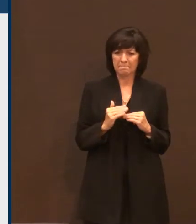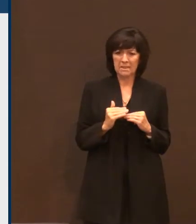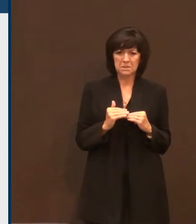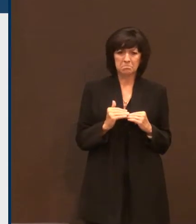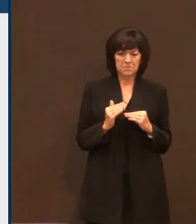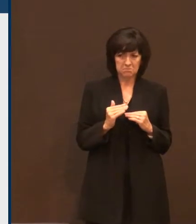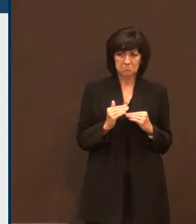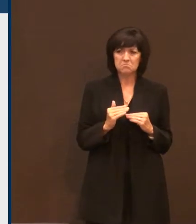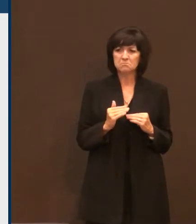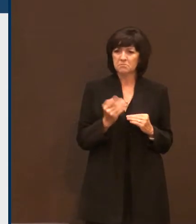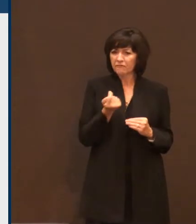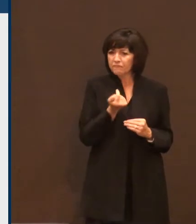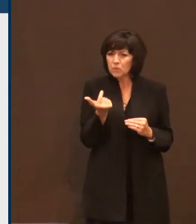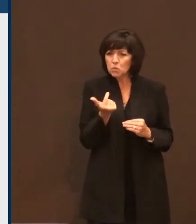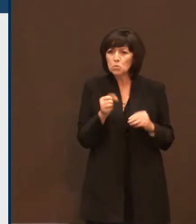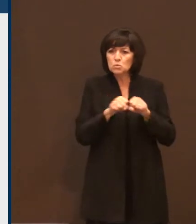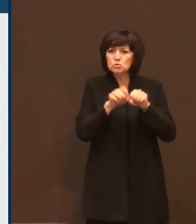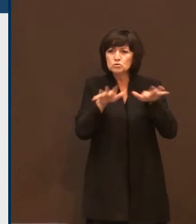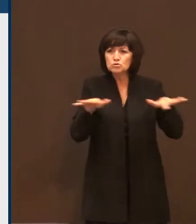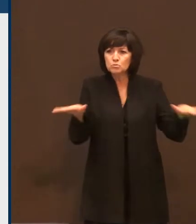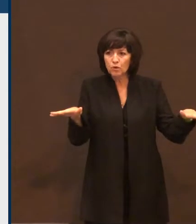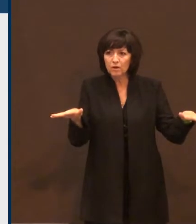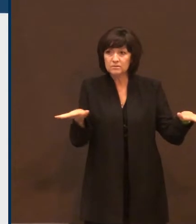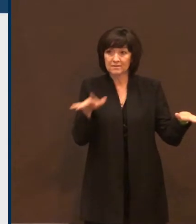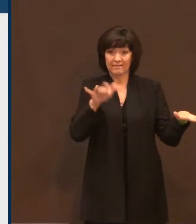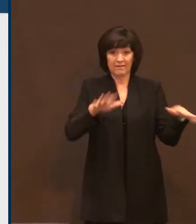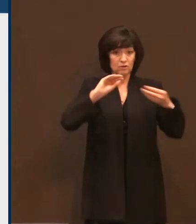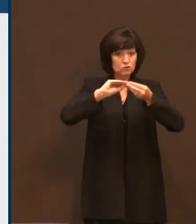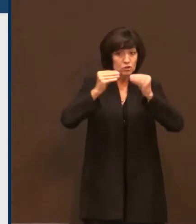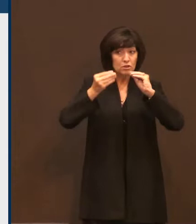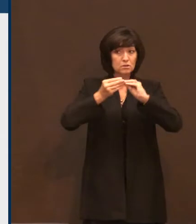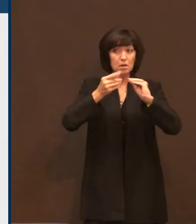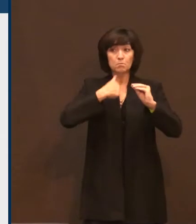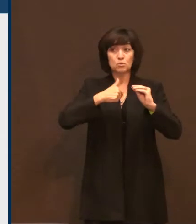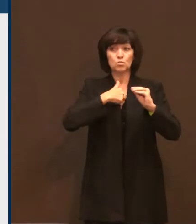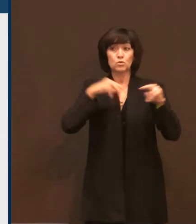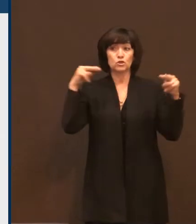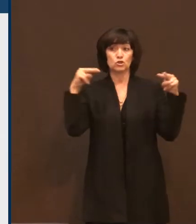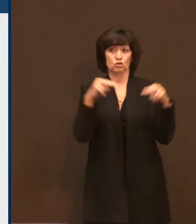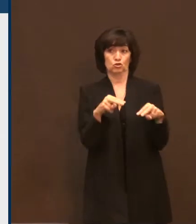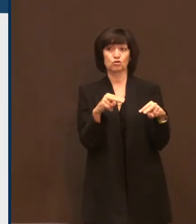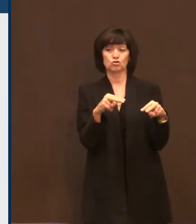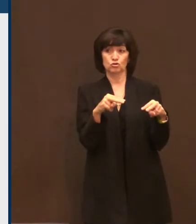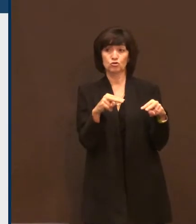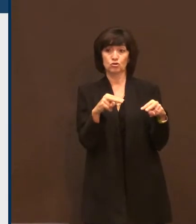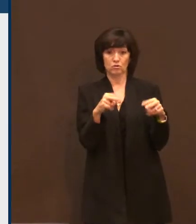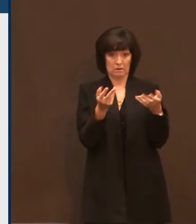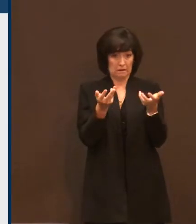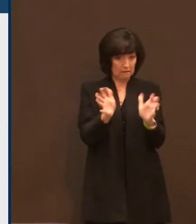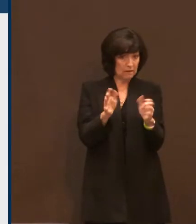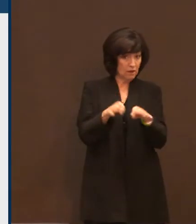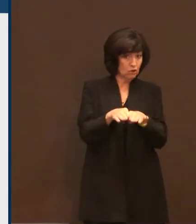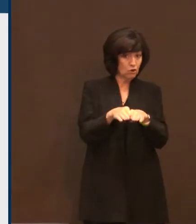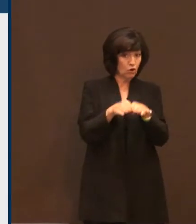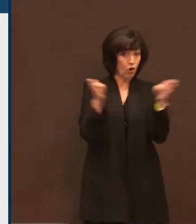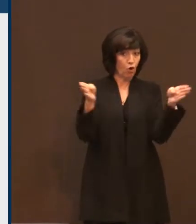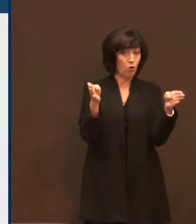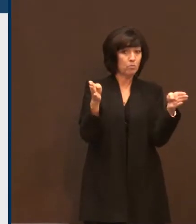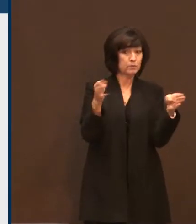exact metrics, the numerical metrics, that would provide the gateway to the